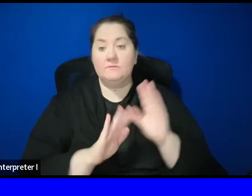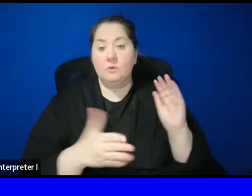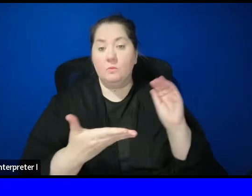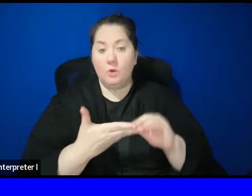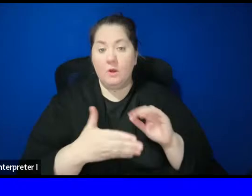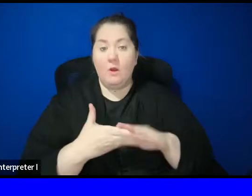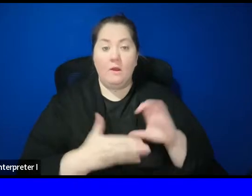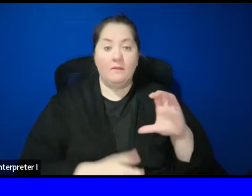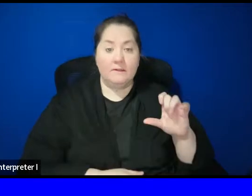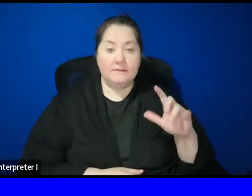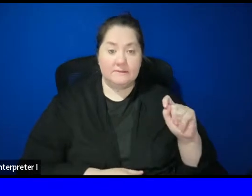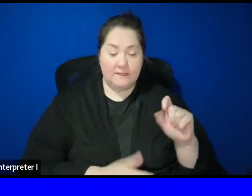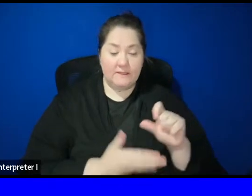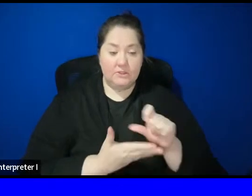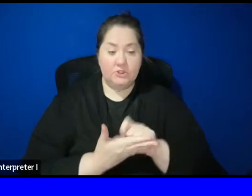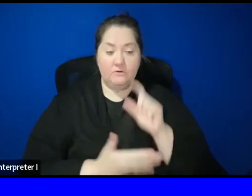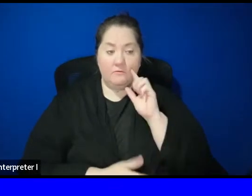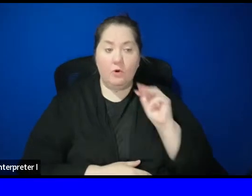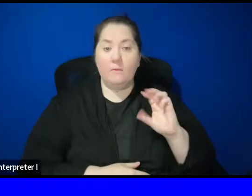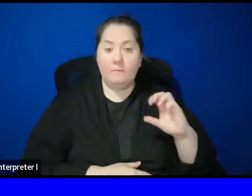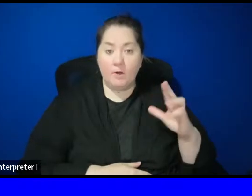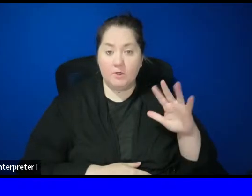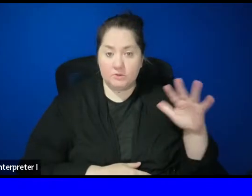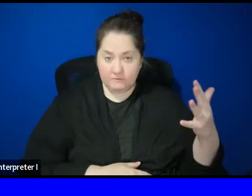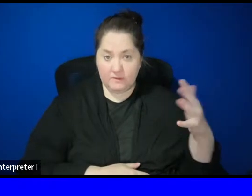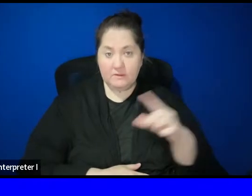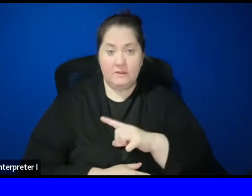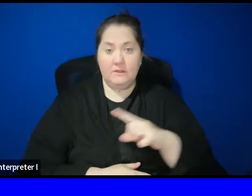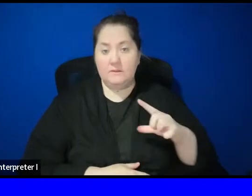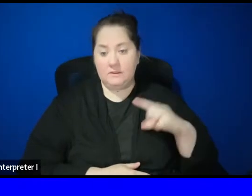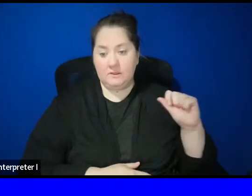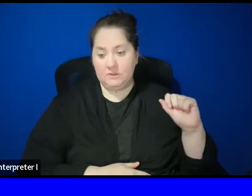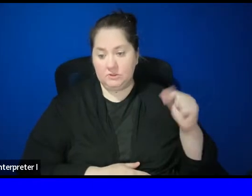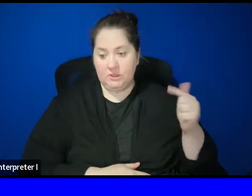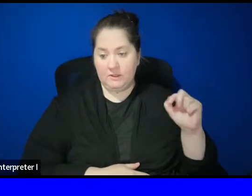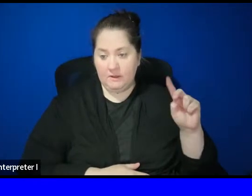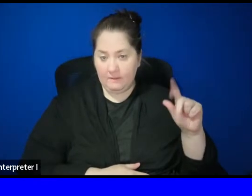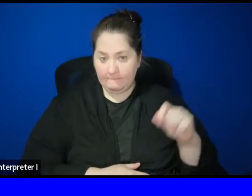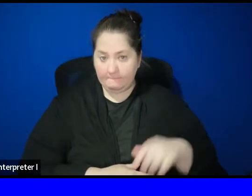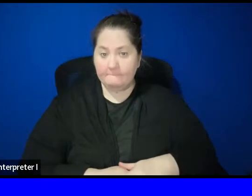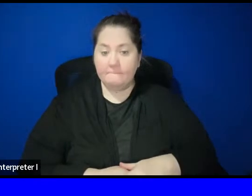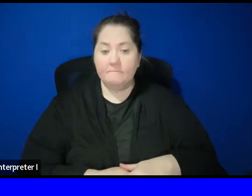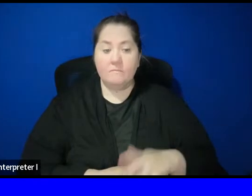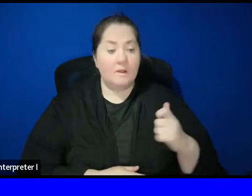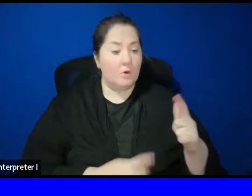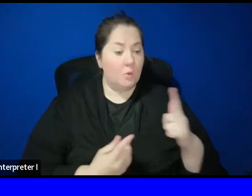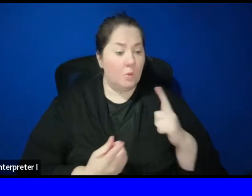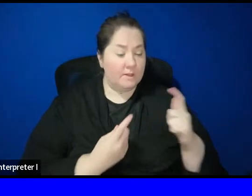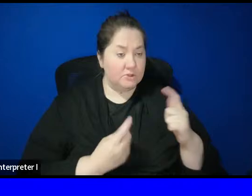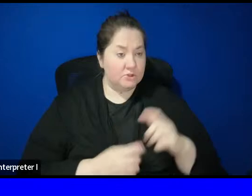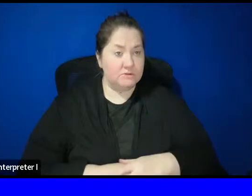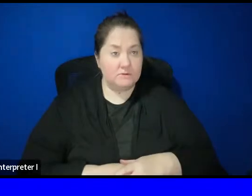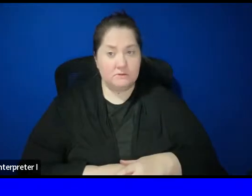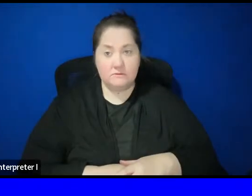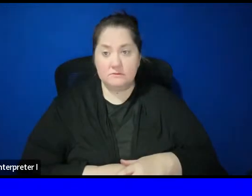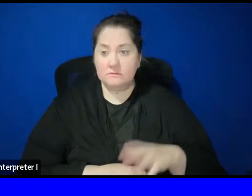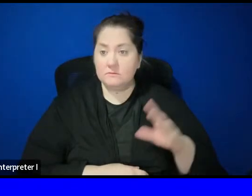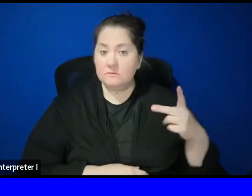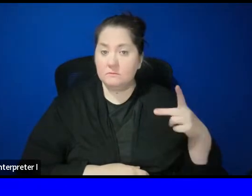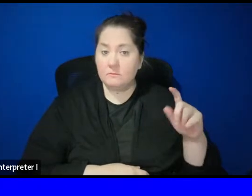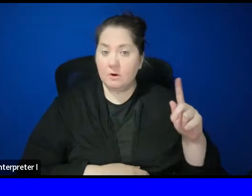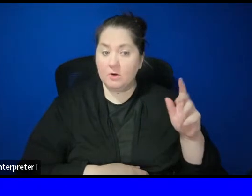the consent agenda for the March 5th legislative meeting. Thank you, Councilmember. Are there questions from members? Councilmember